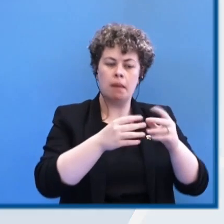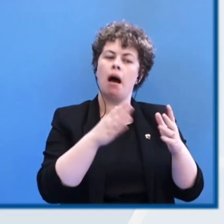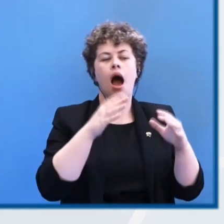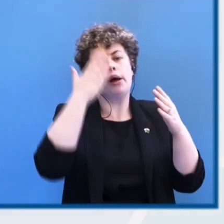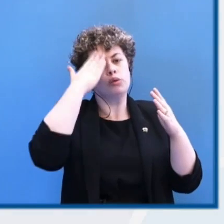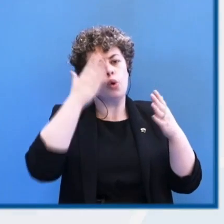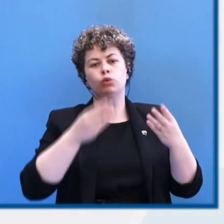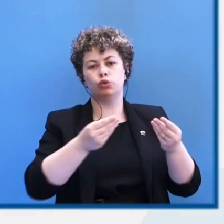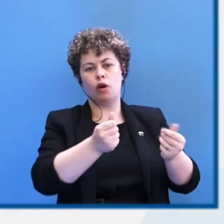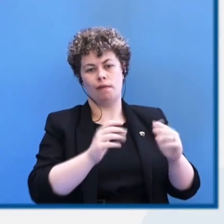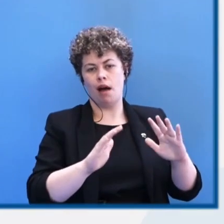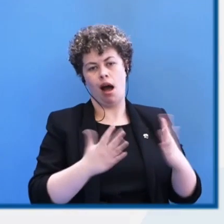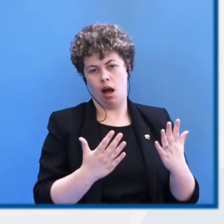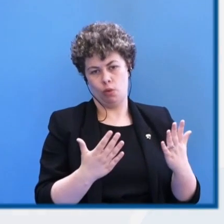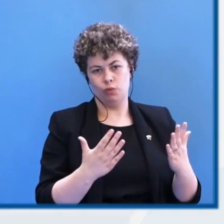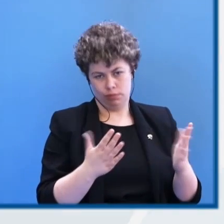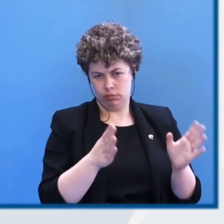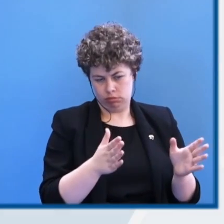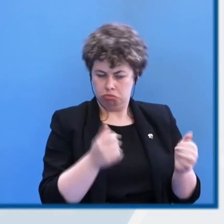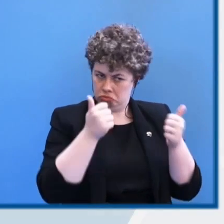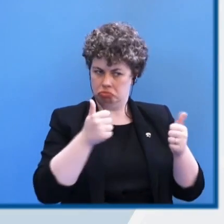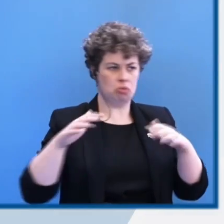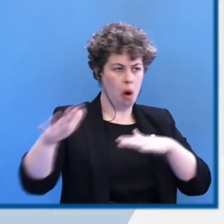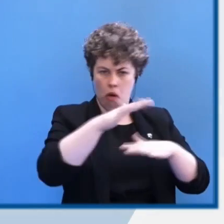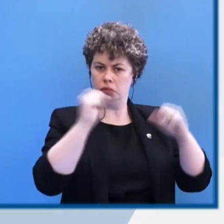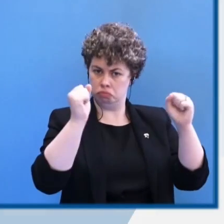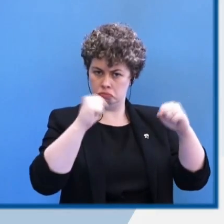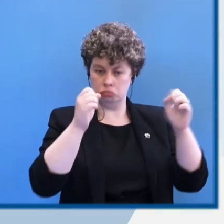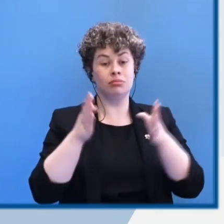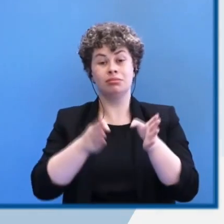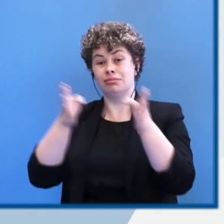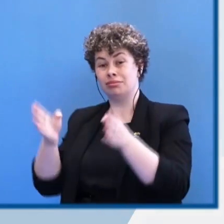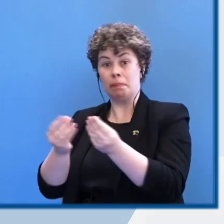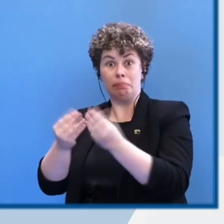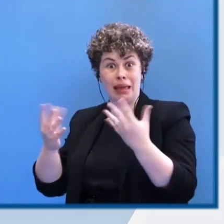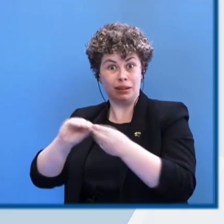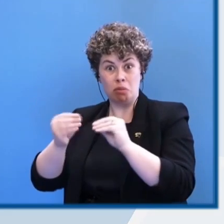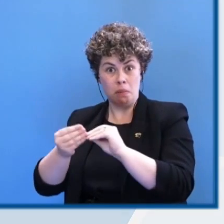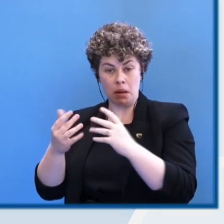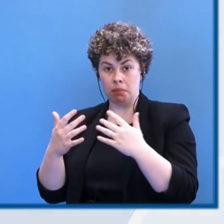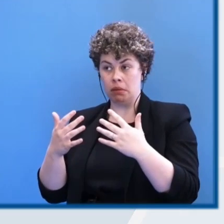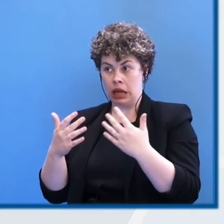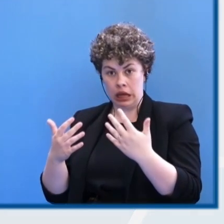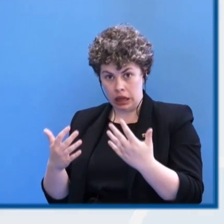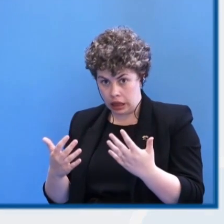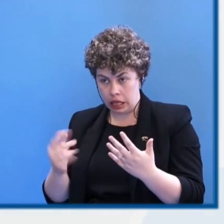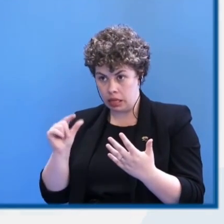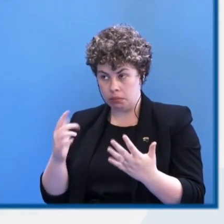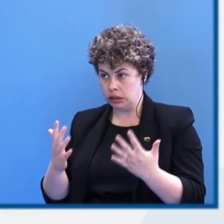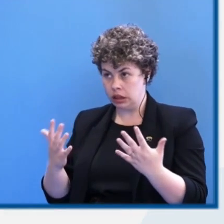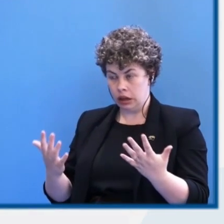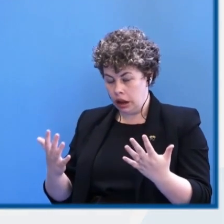all agree that we should solve. But there are many problems which relate to complex underlying systems